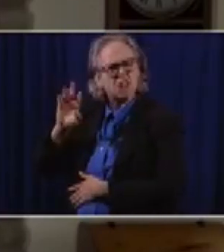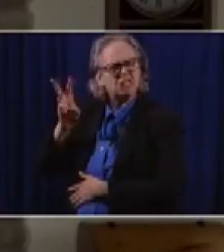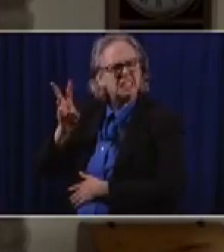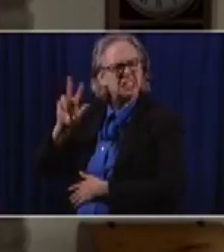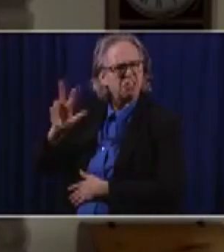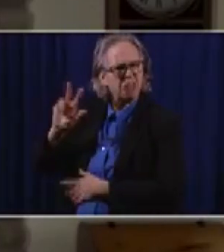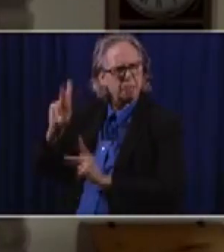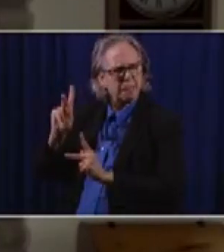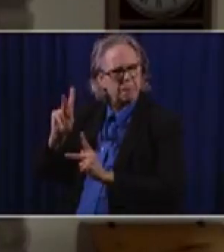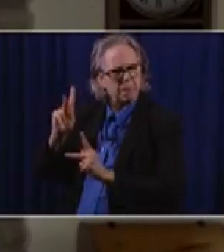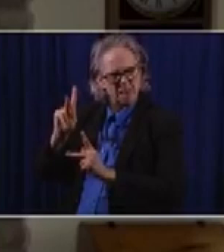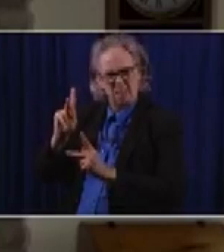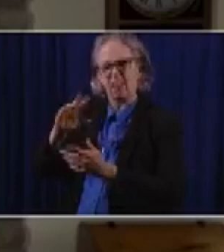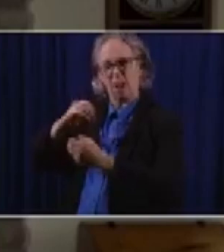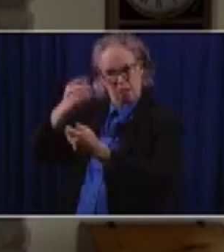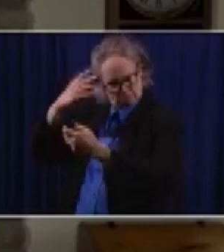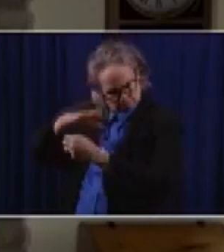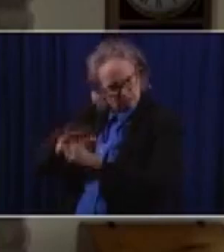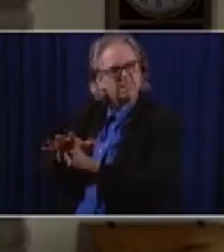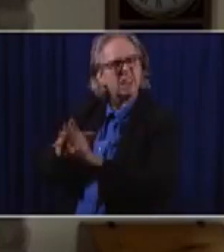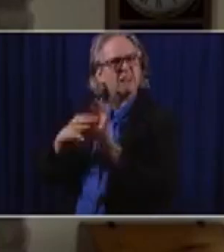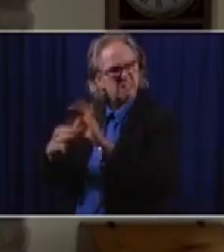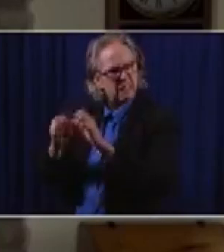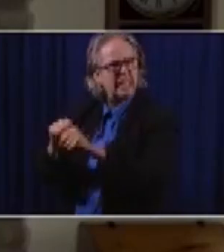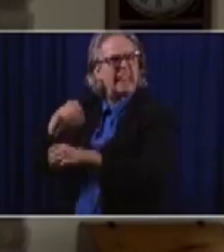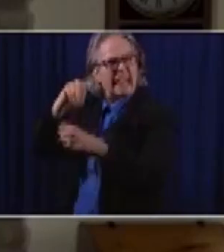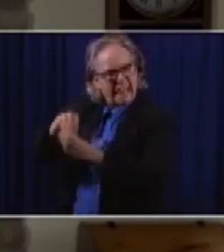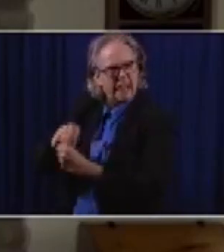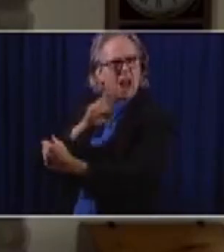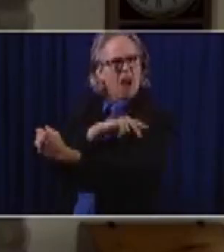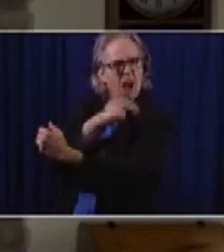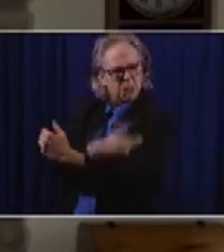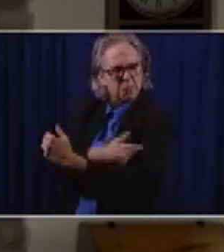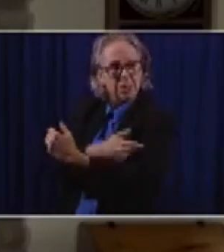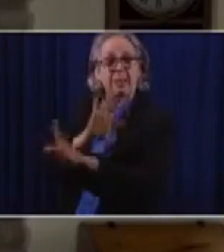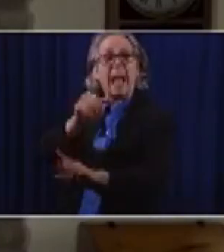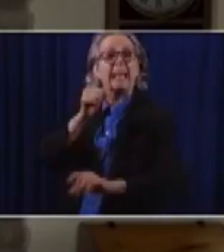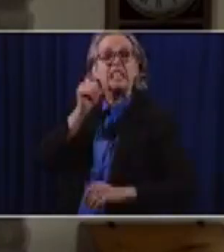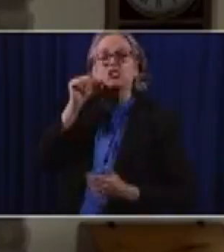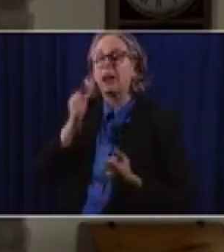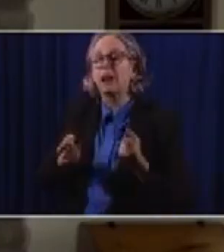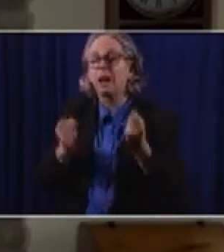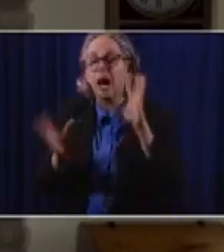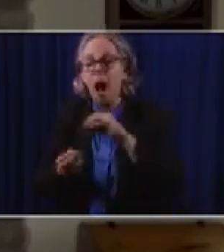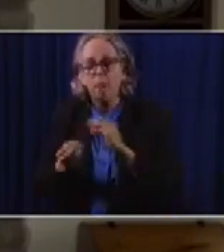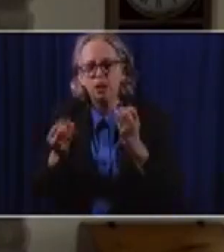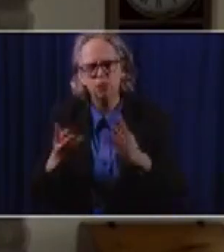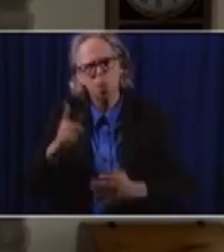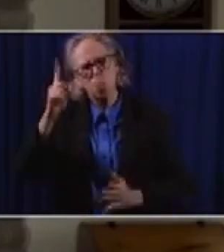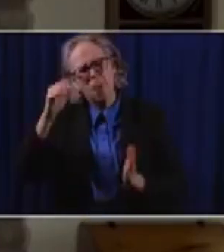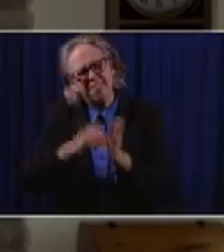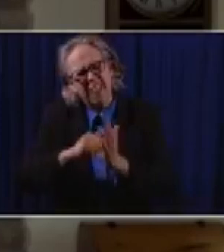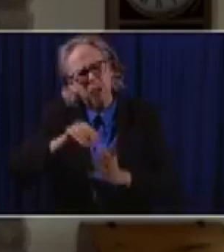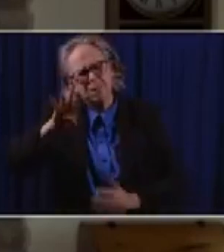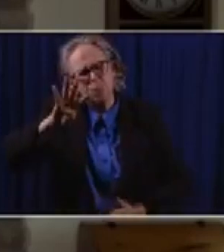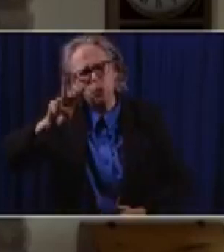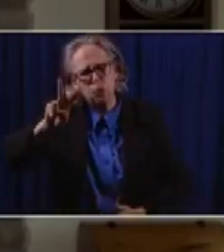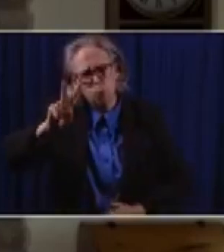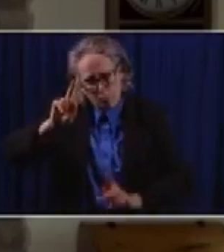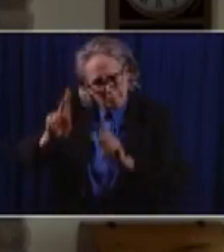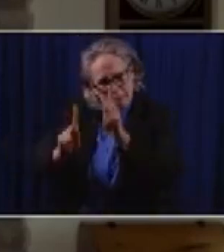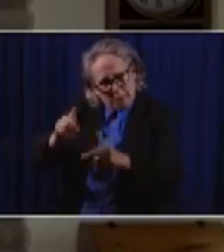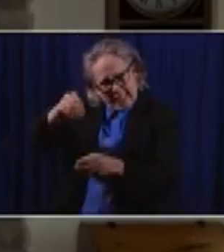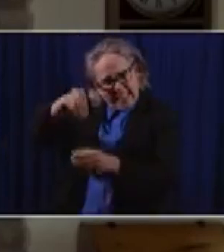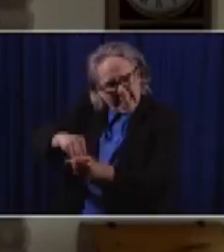hospitals. Yesterday, we had 1,042 patients, COVID patients in Ohio